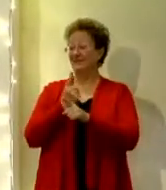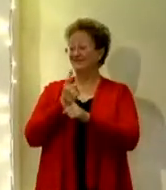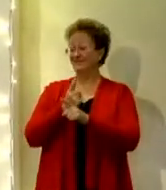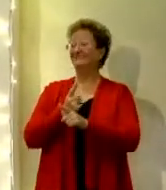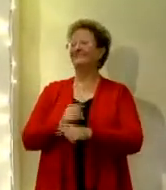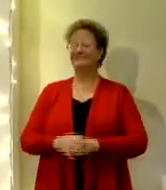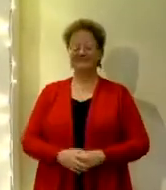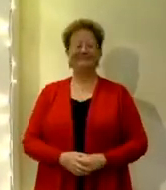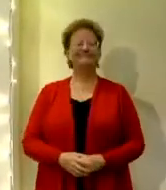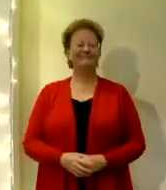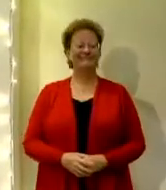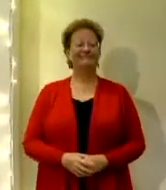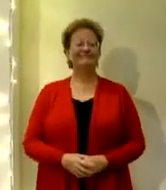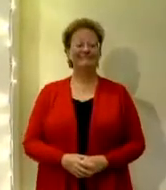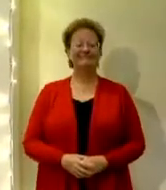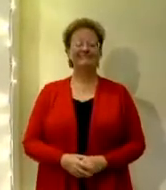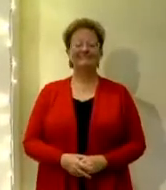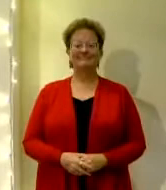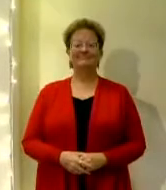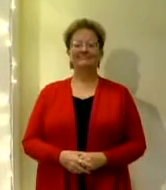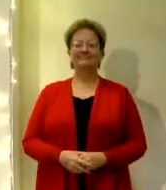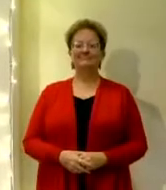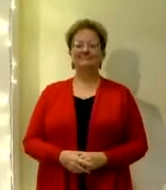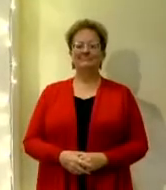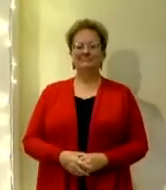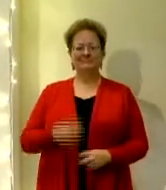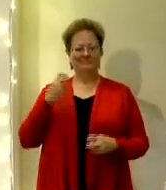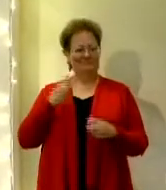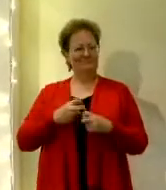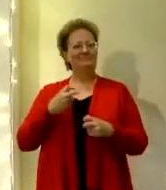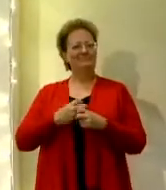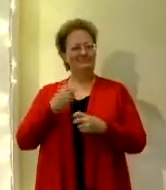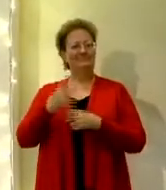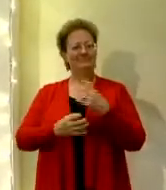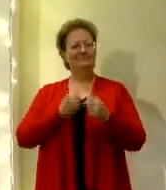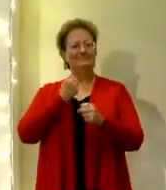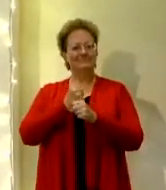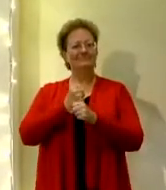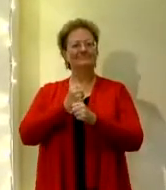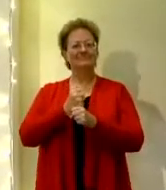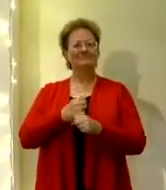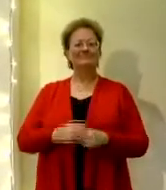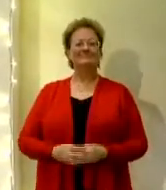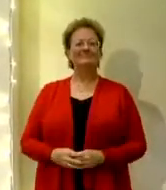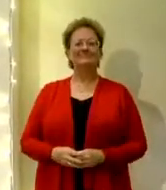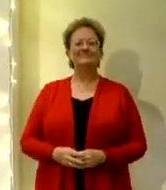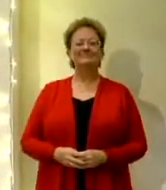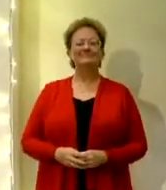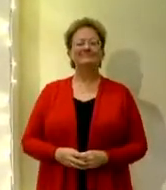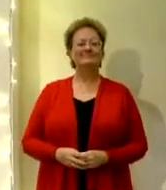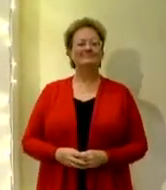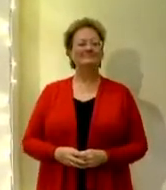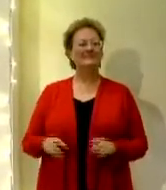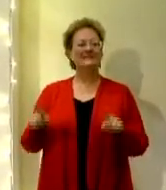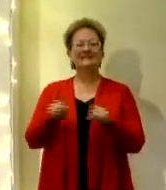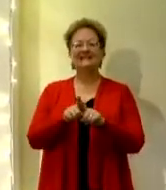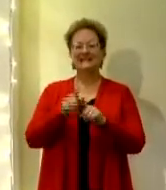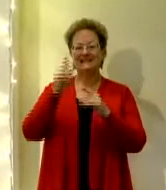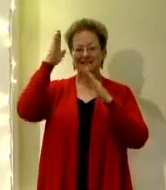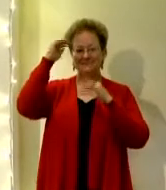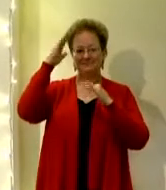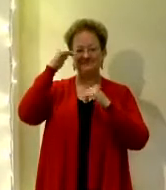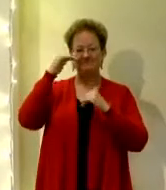Yeah. It's been more than a little frustrating. But you have the same hope that Mary